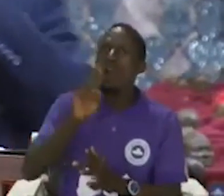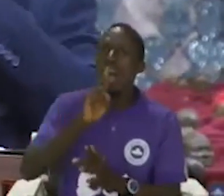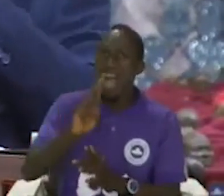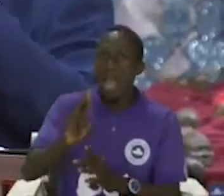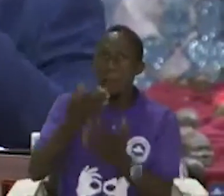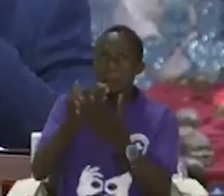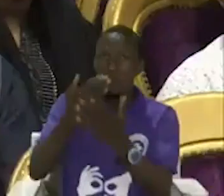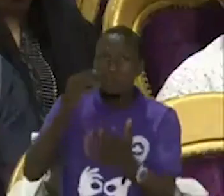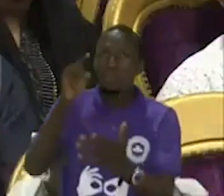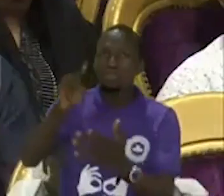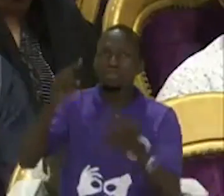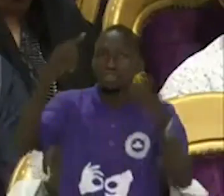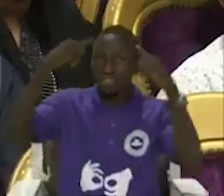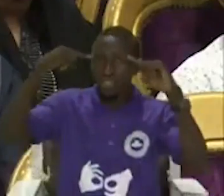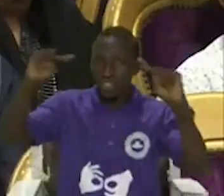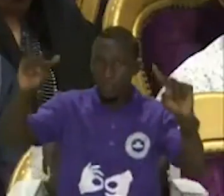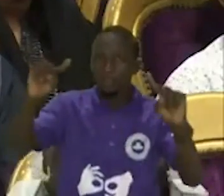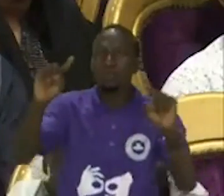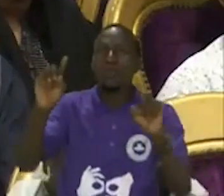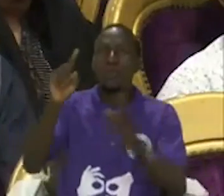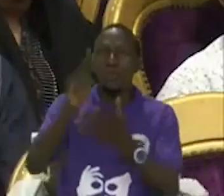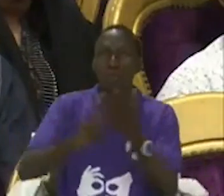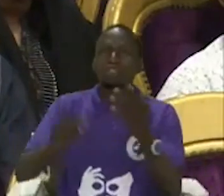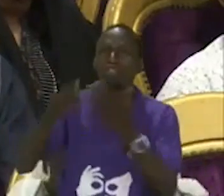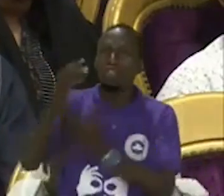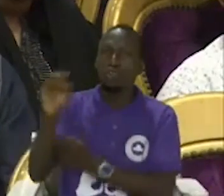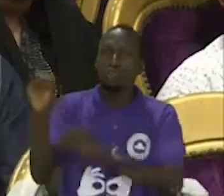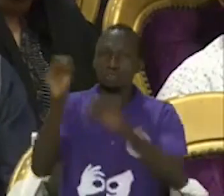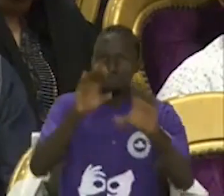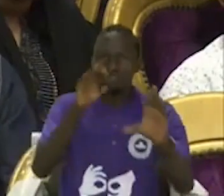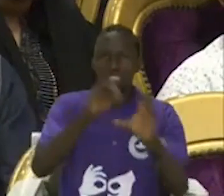whatever God has put in your hands to do.